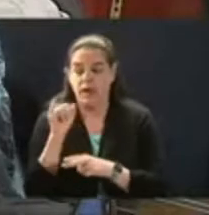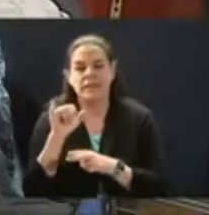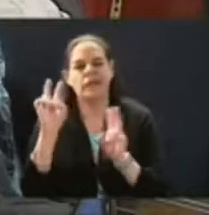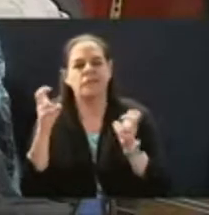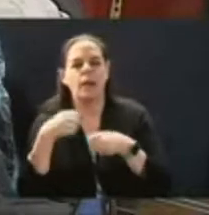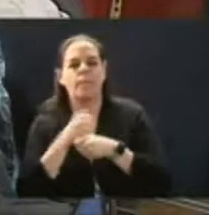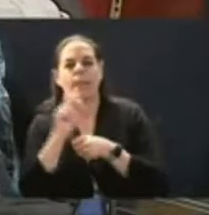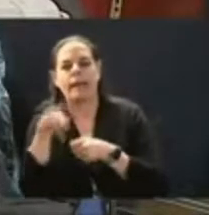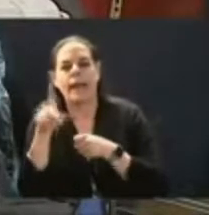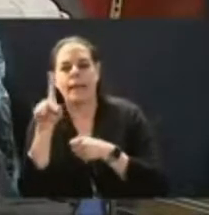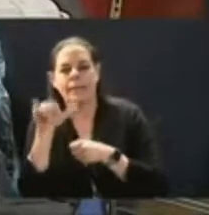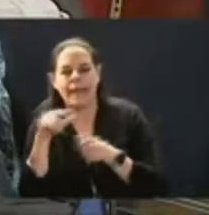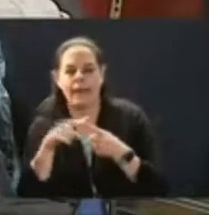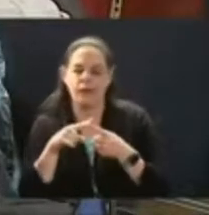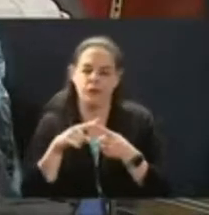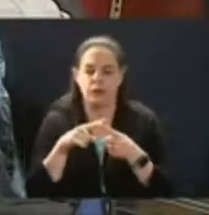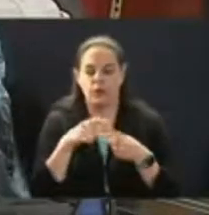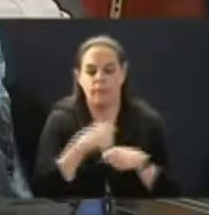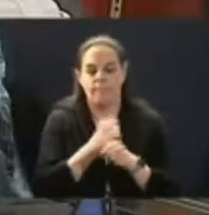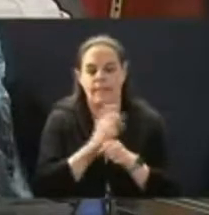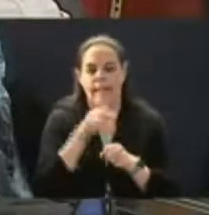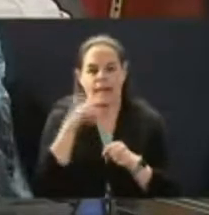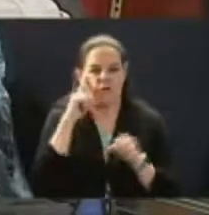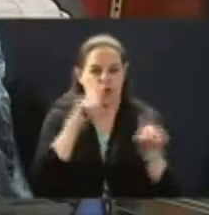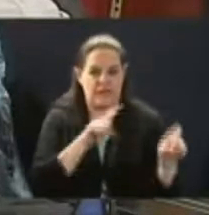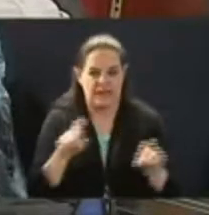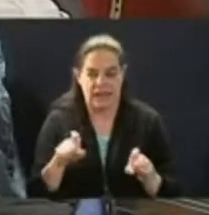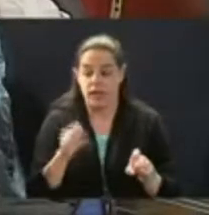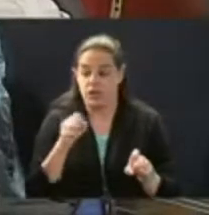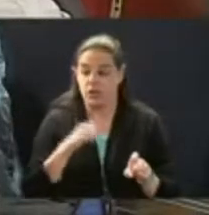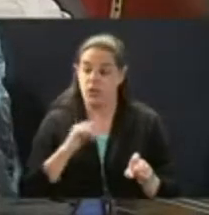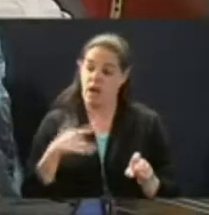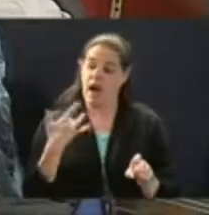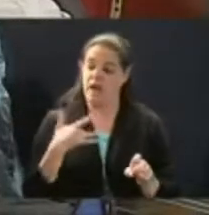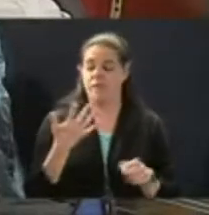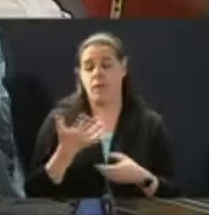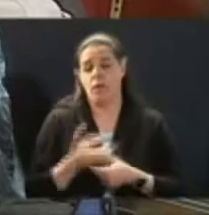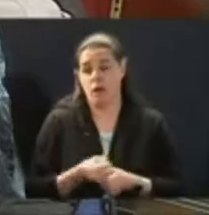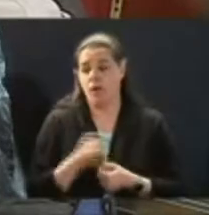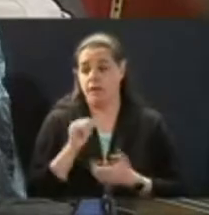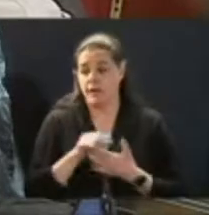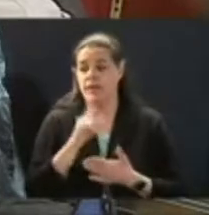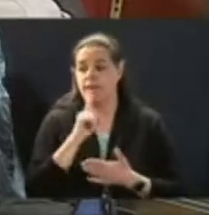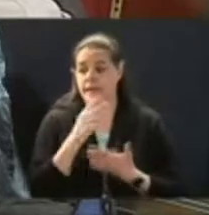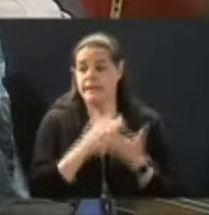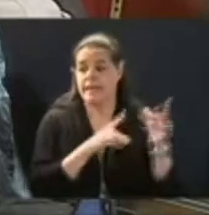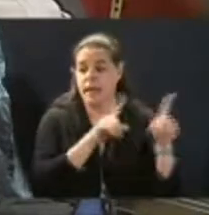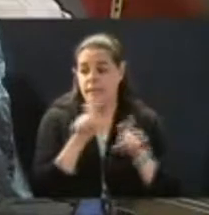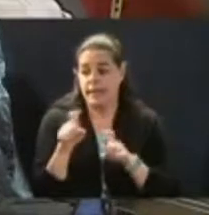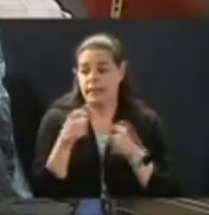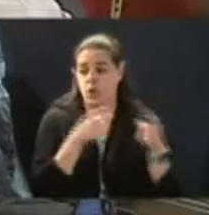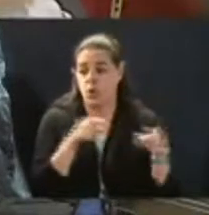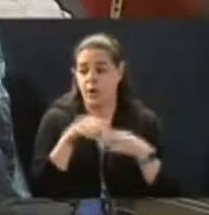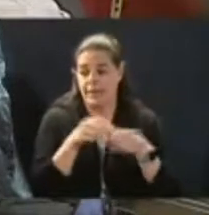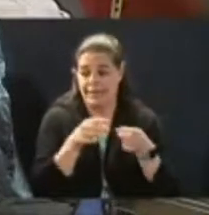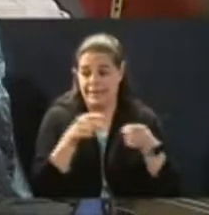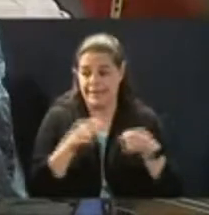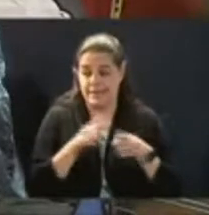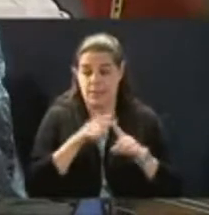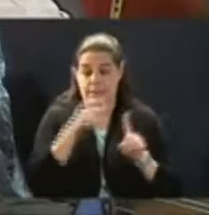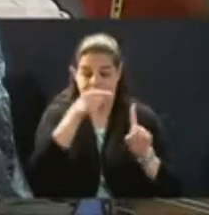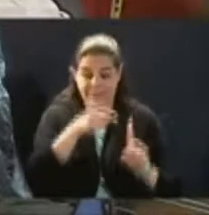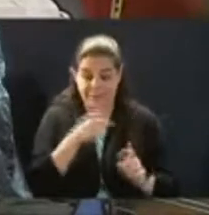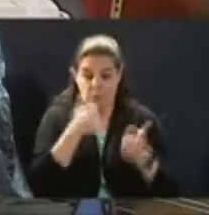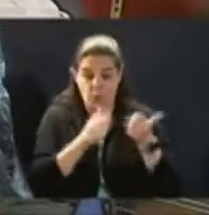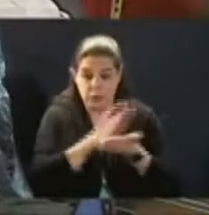days to make up for portions of tests. So I would feel reasonably confident to say that there is some testing going on in the district, but I can't tell you specifically